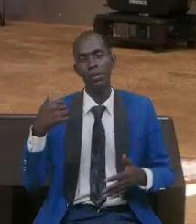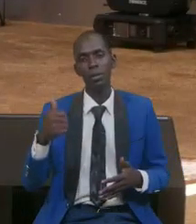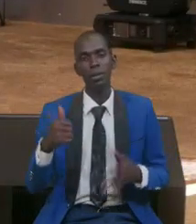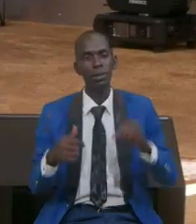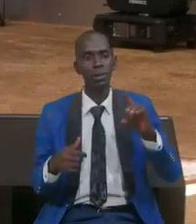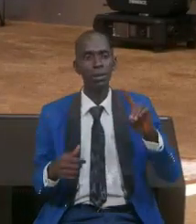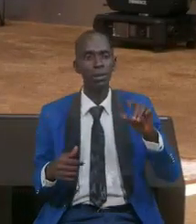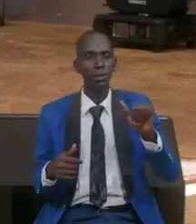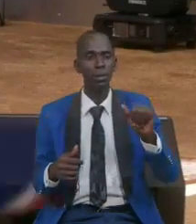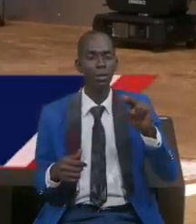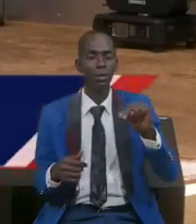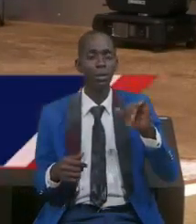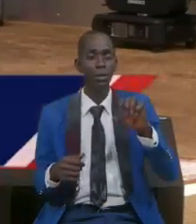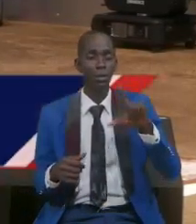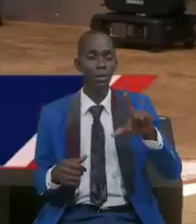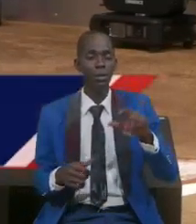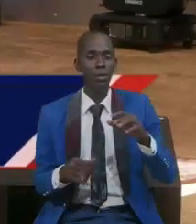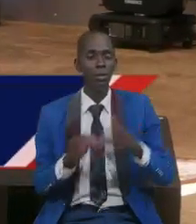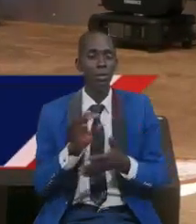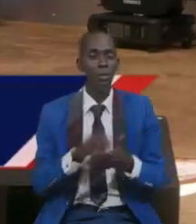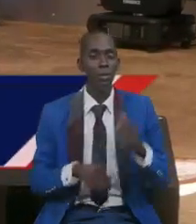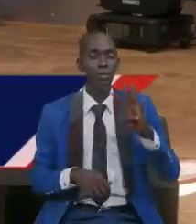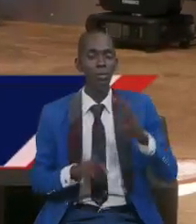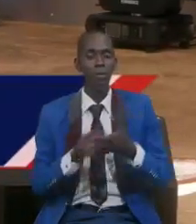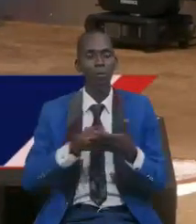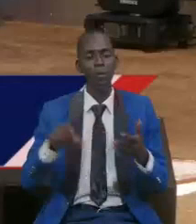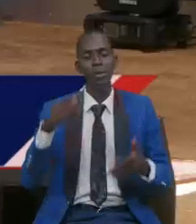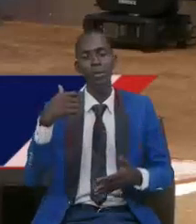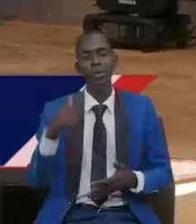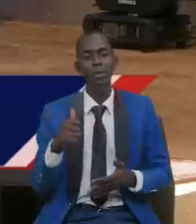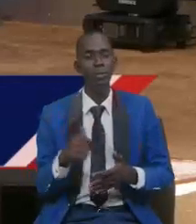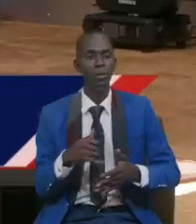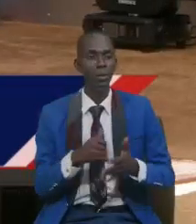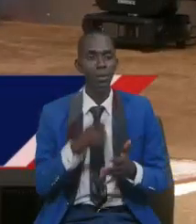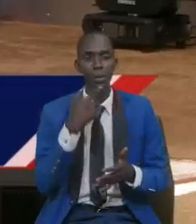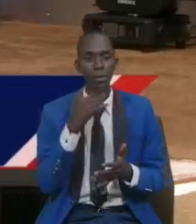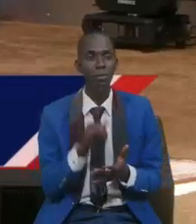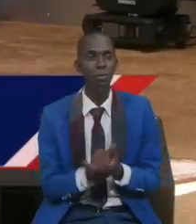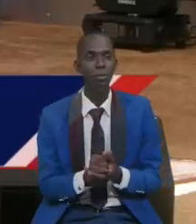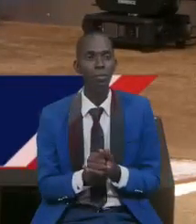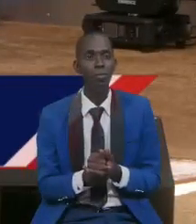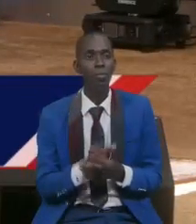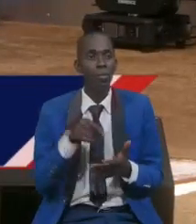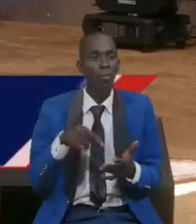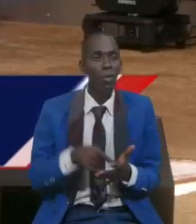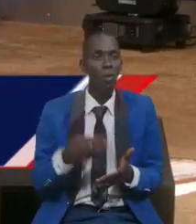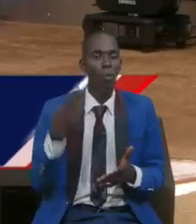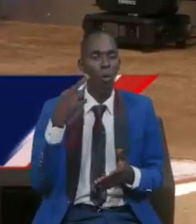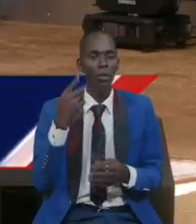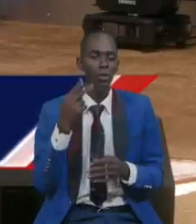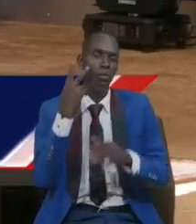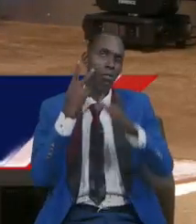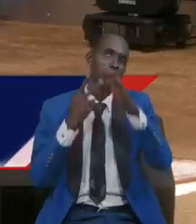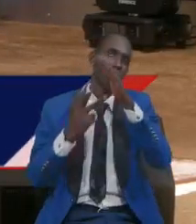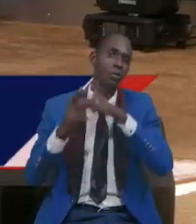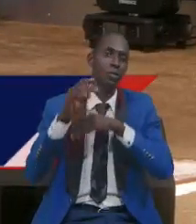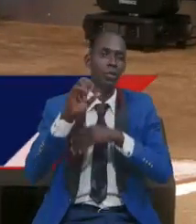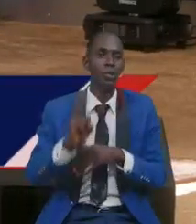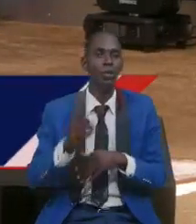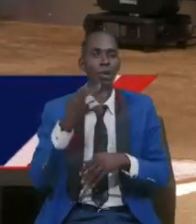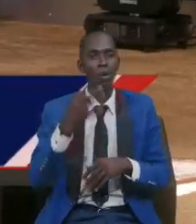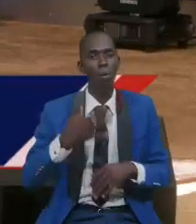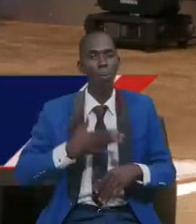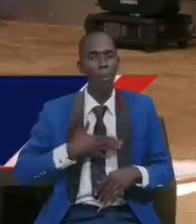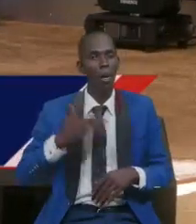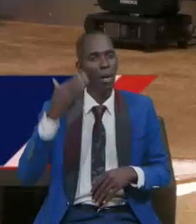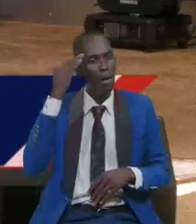chapter 4, and we're reading from verse 10. Thus were the visions of mine head in my bed.